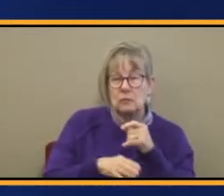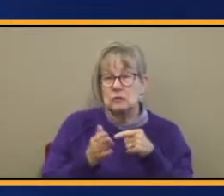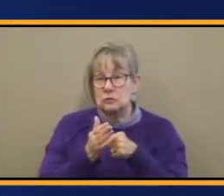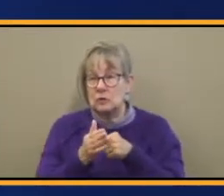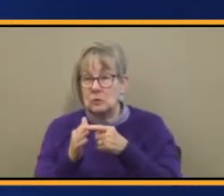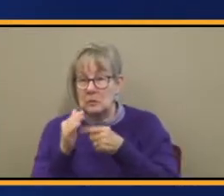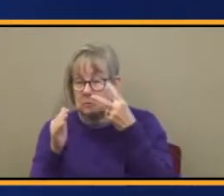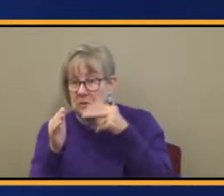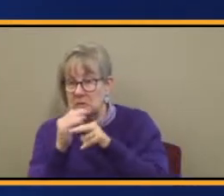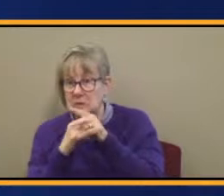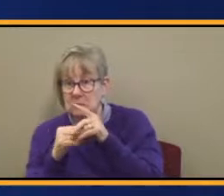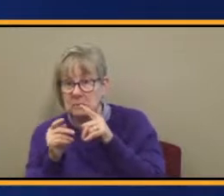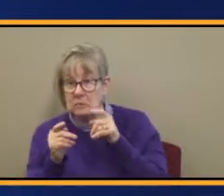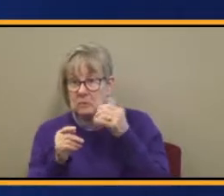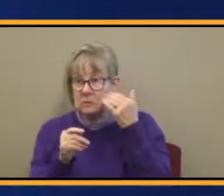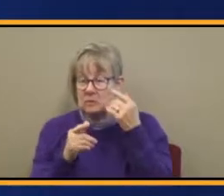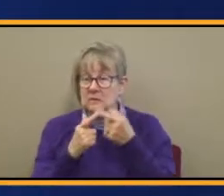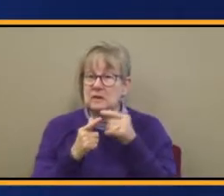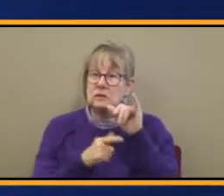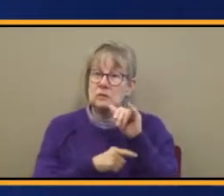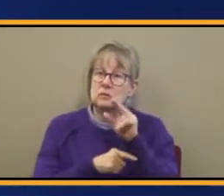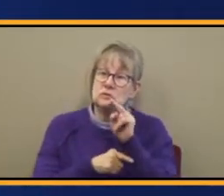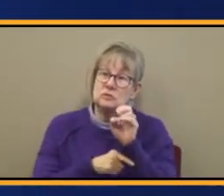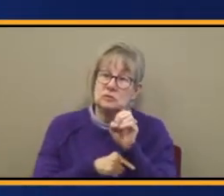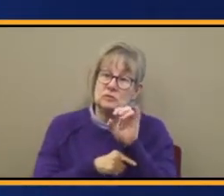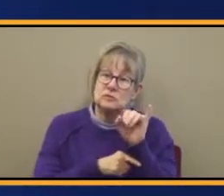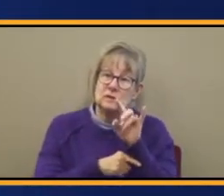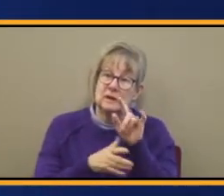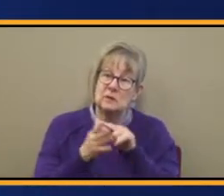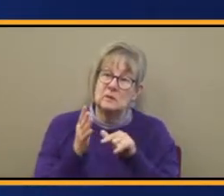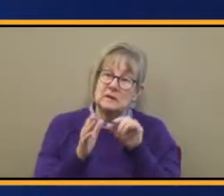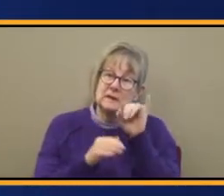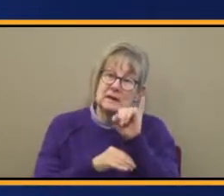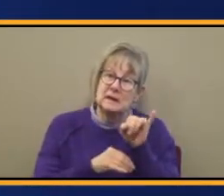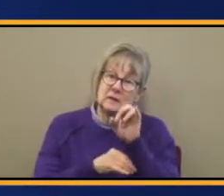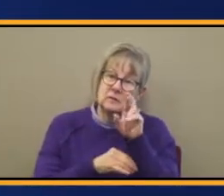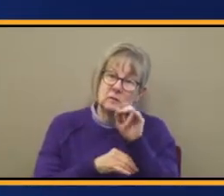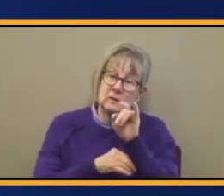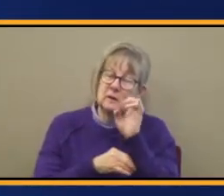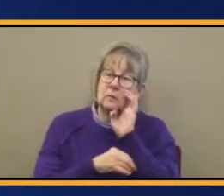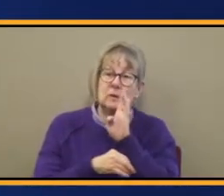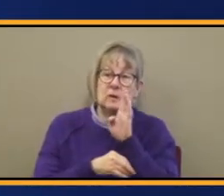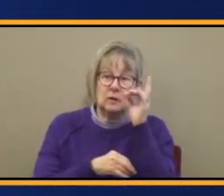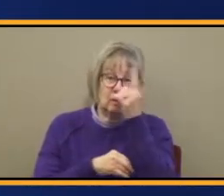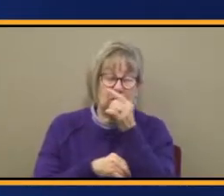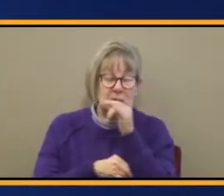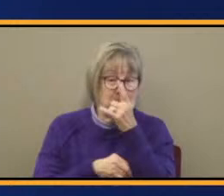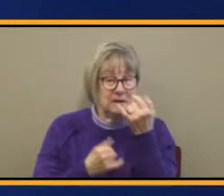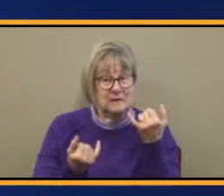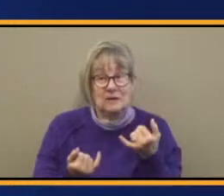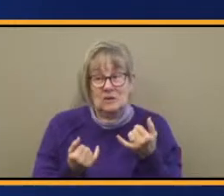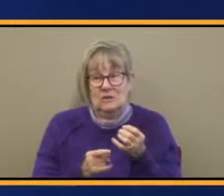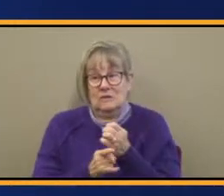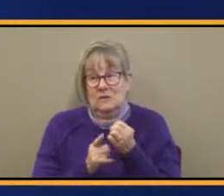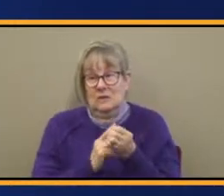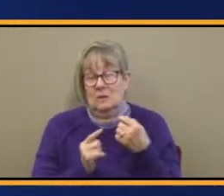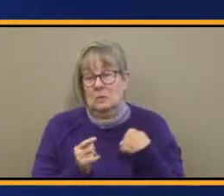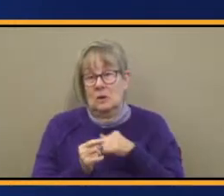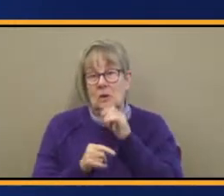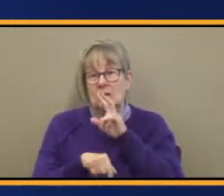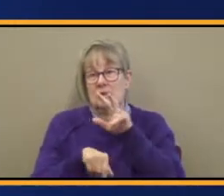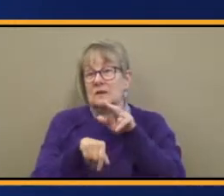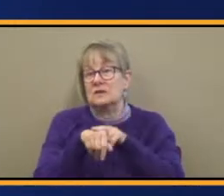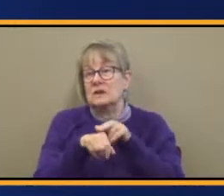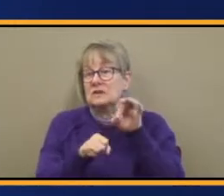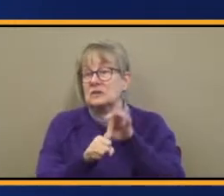until June or July, what those interest rates are going to look like, because we're in the current environment. We're in a national, we have a national election coming